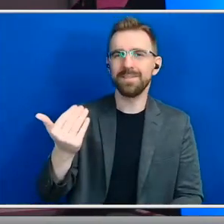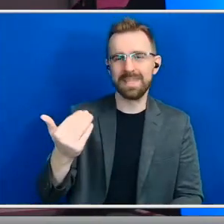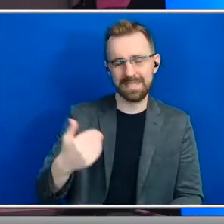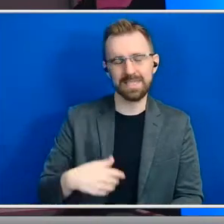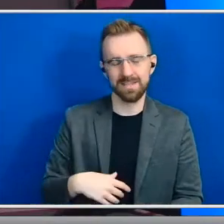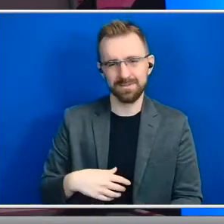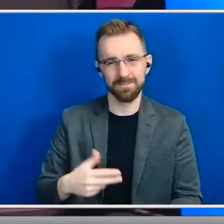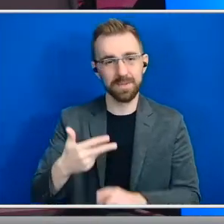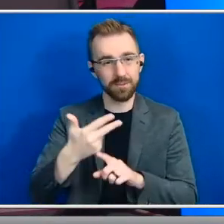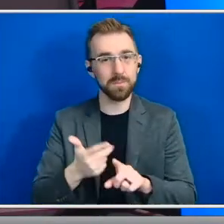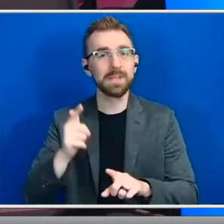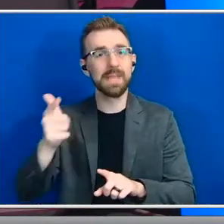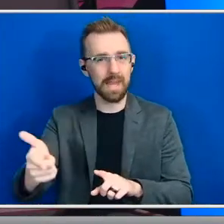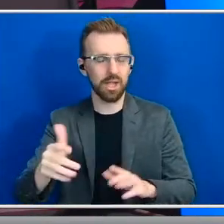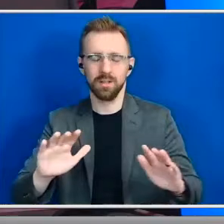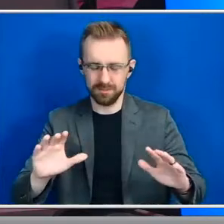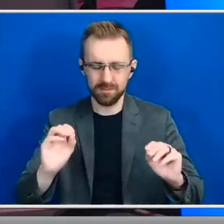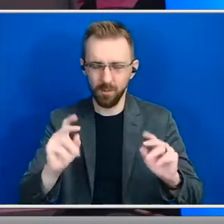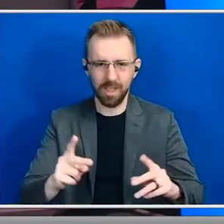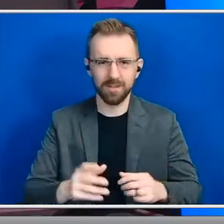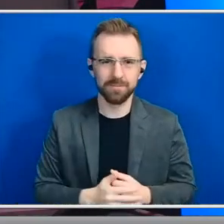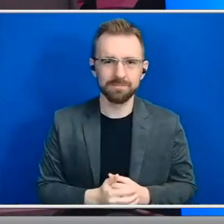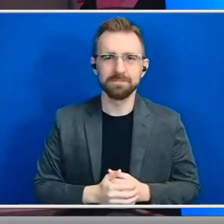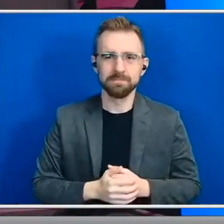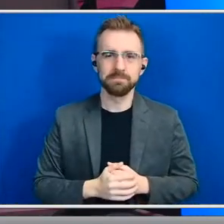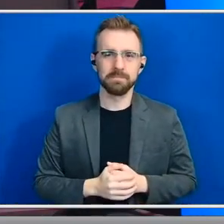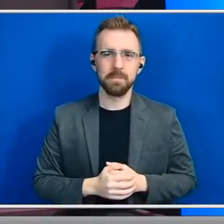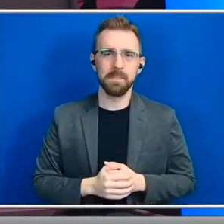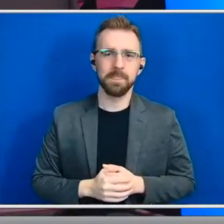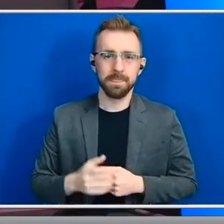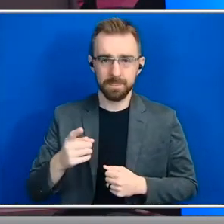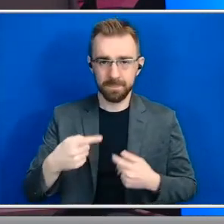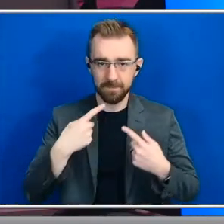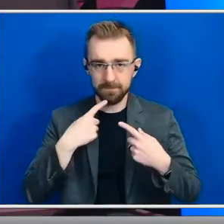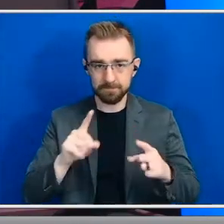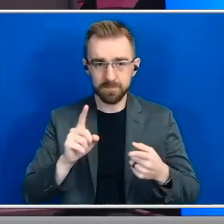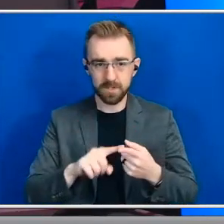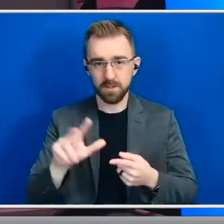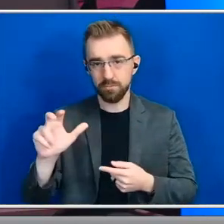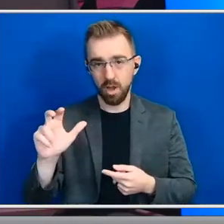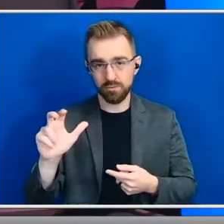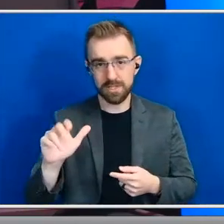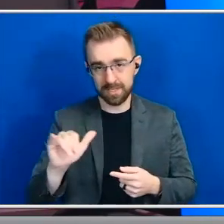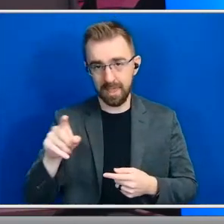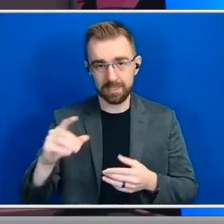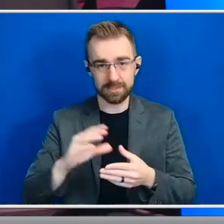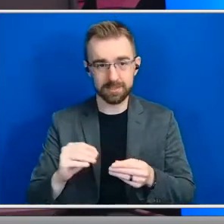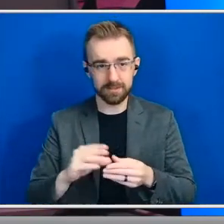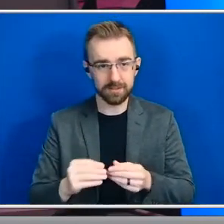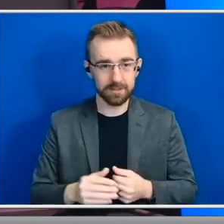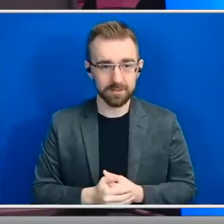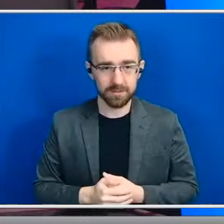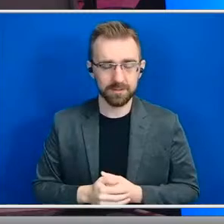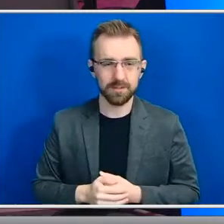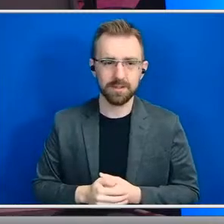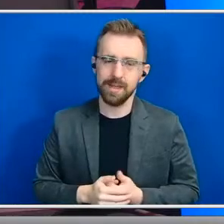Yeah. Okay. And have you made it to 300, like Dr. Crawford told you wanted to?